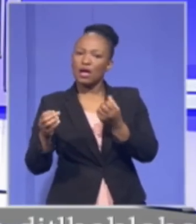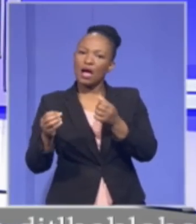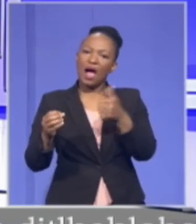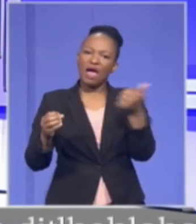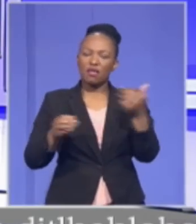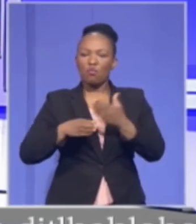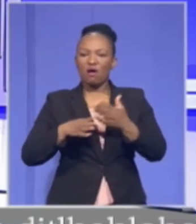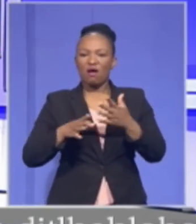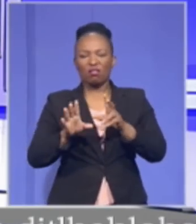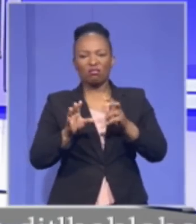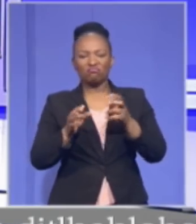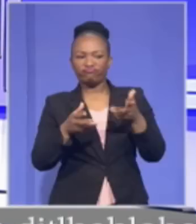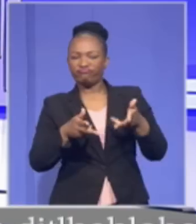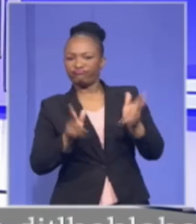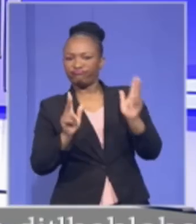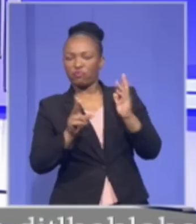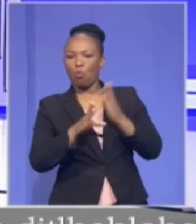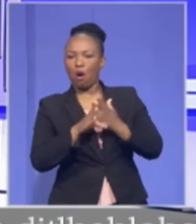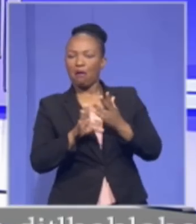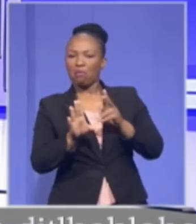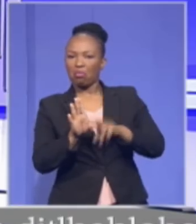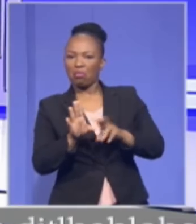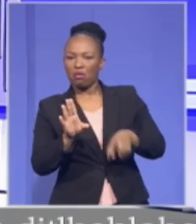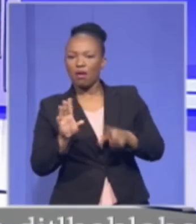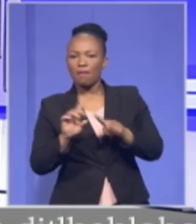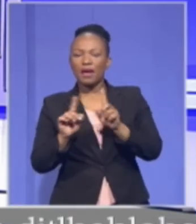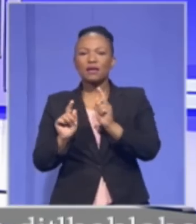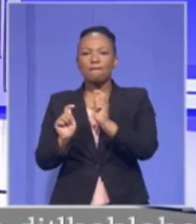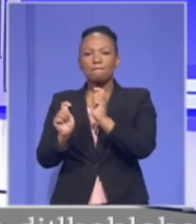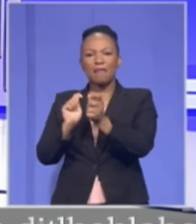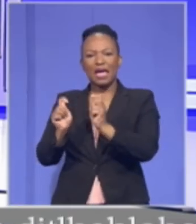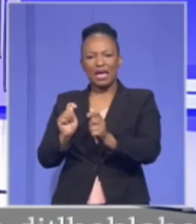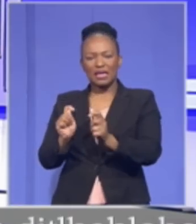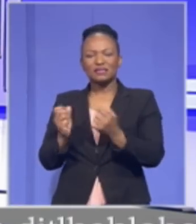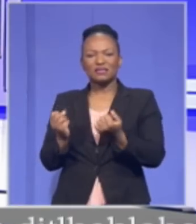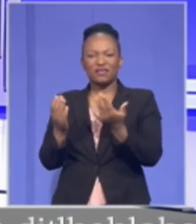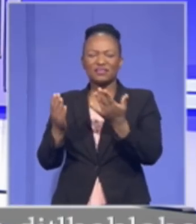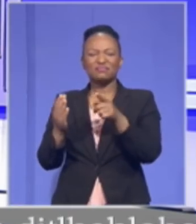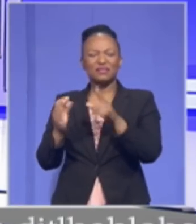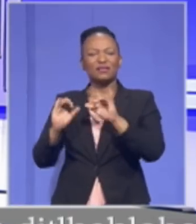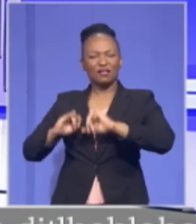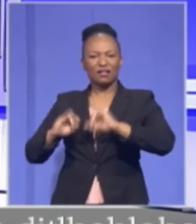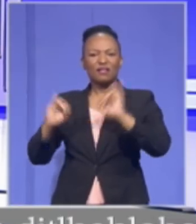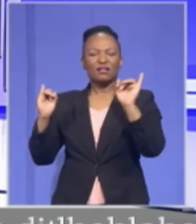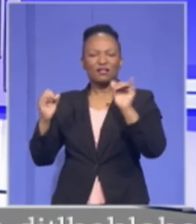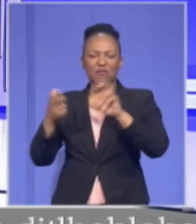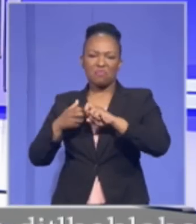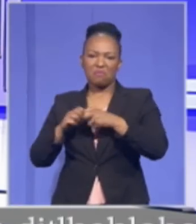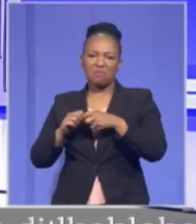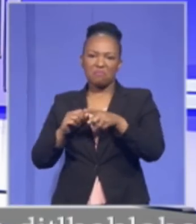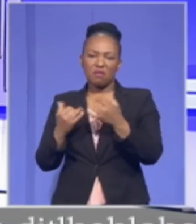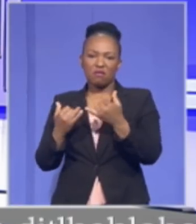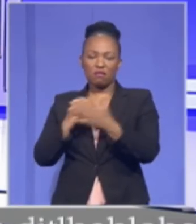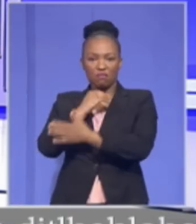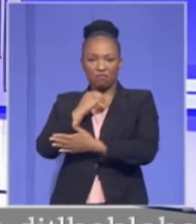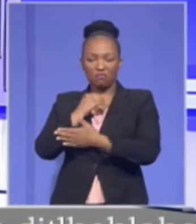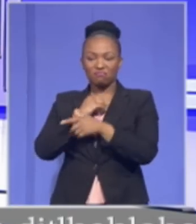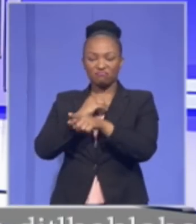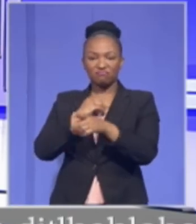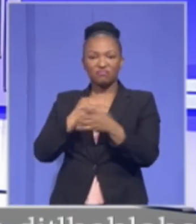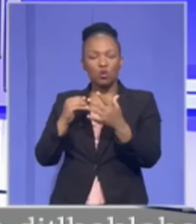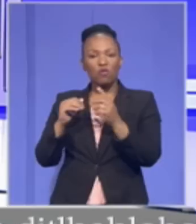lengwe mmušo o gakaditše seemo ka go se lefele ba ditirelo ka nako. Ao ke a mangwe a mathata ao naga ile banwego le ona tabeng